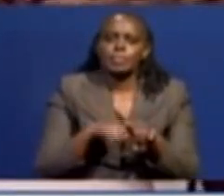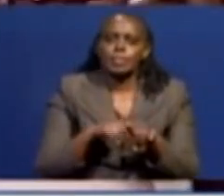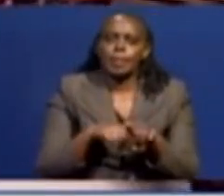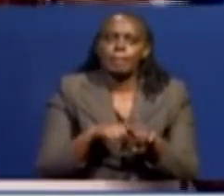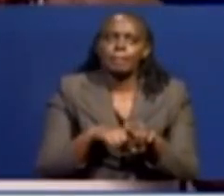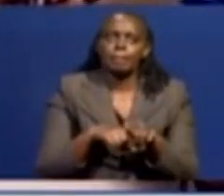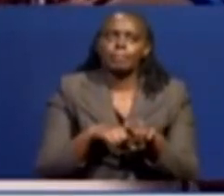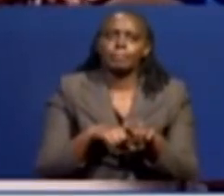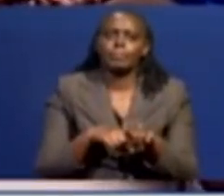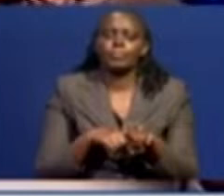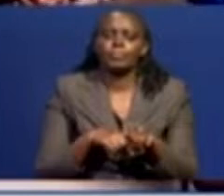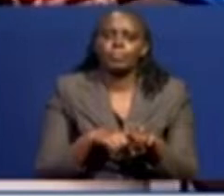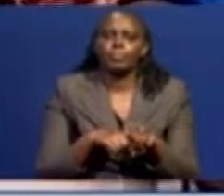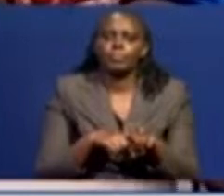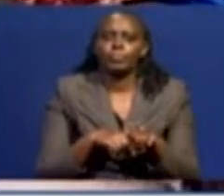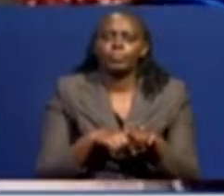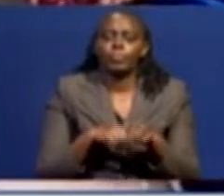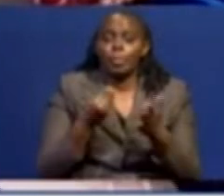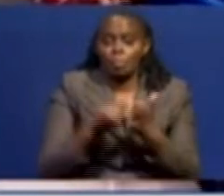and also